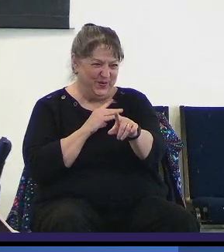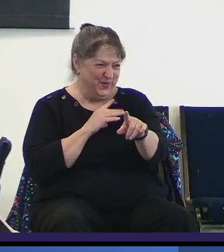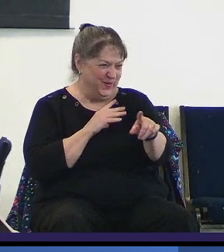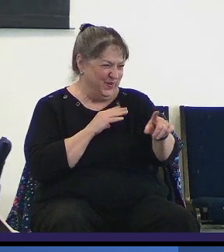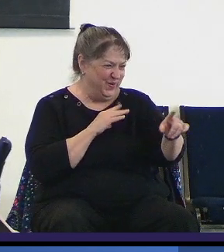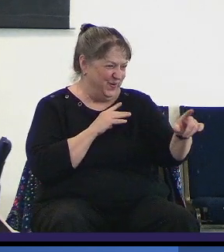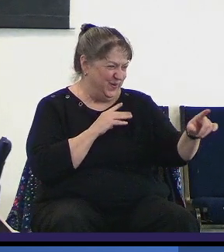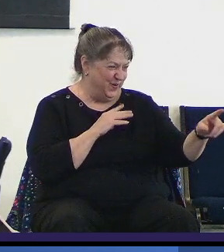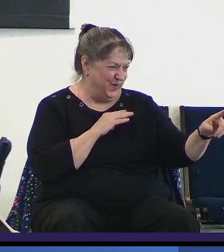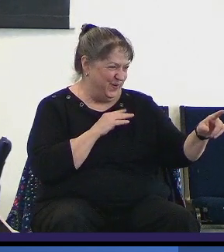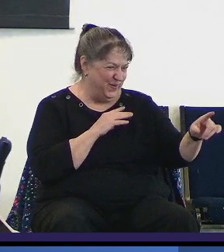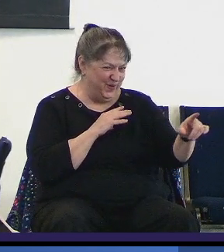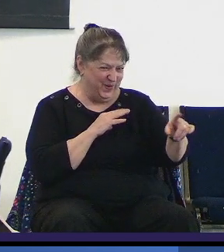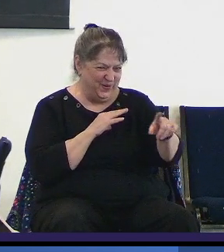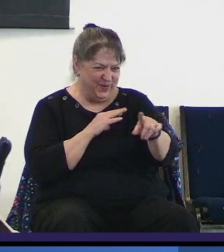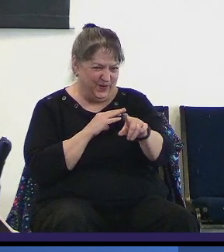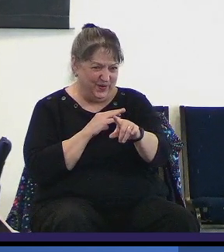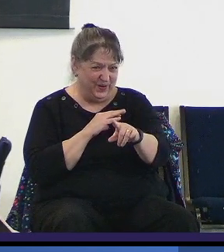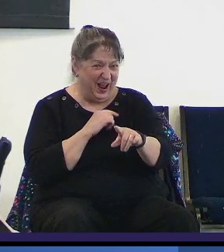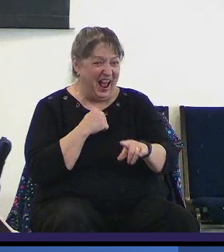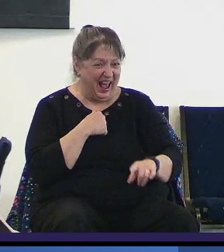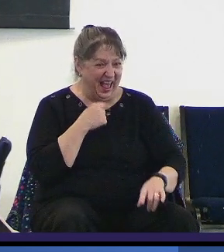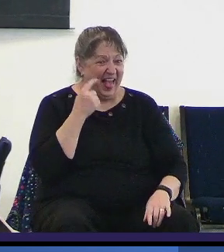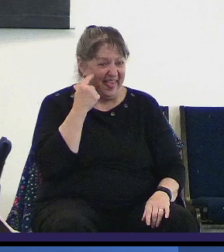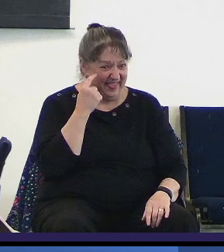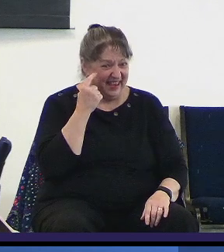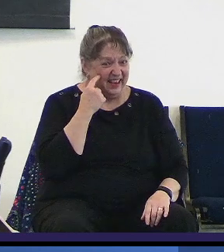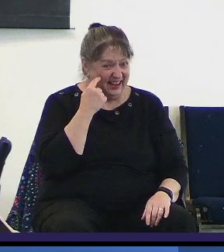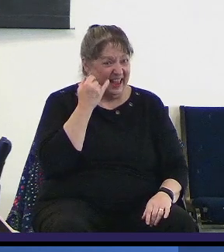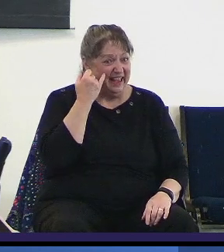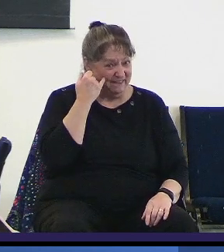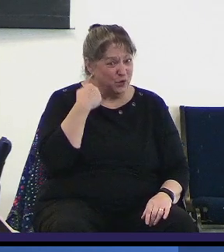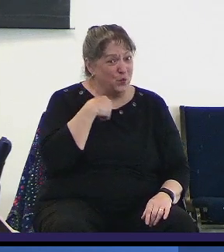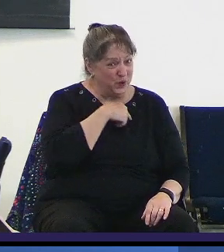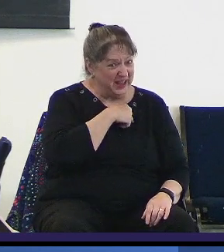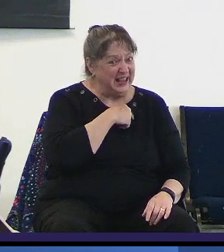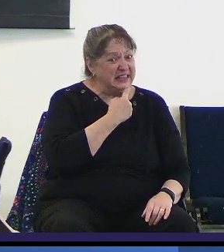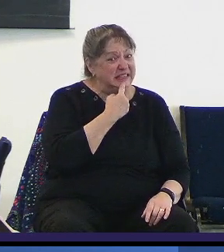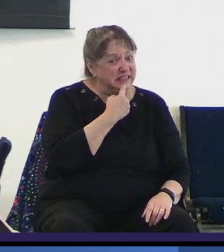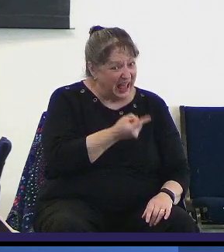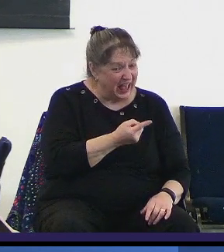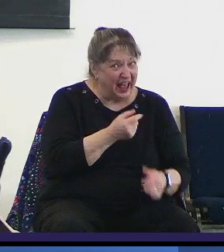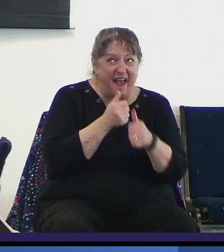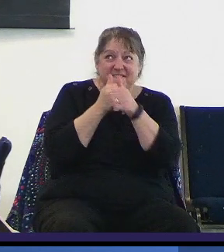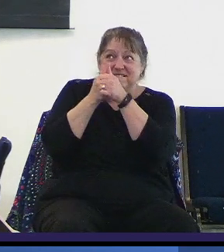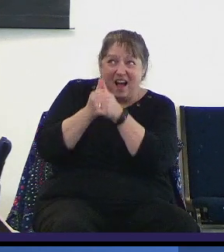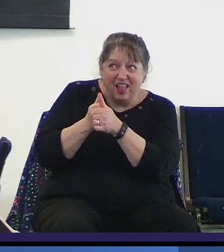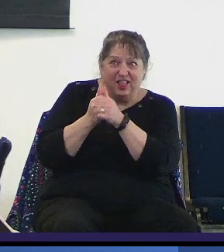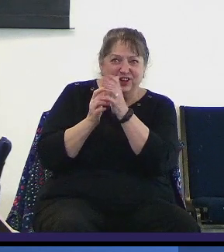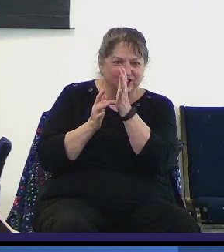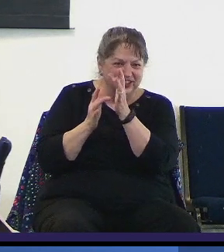I truly believe that every single one of us is a disciple in one way or another. We all have